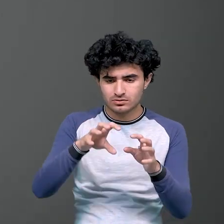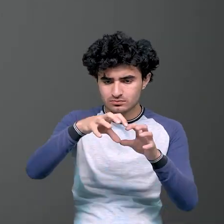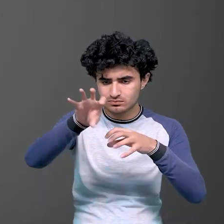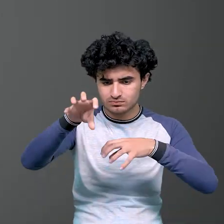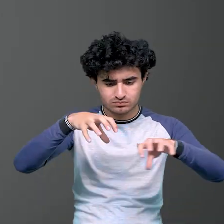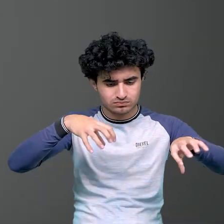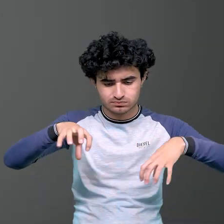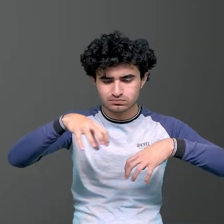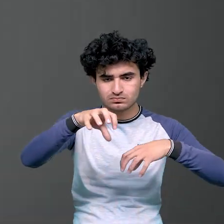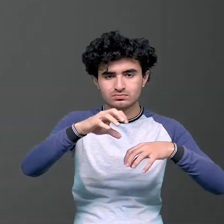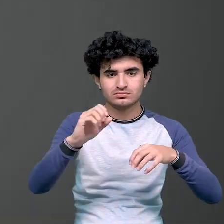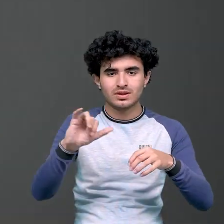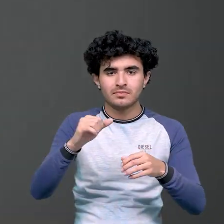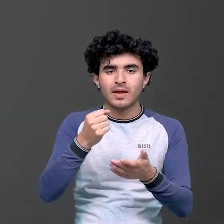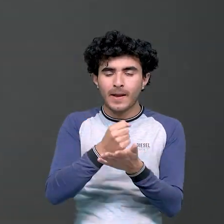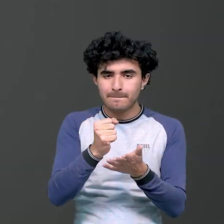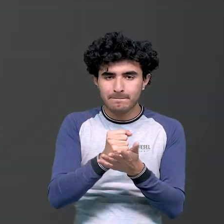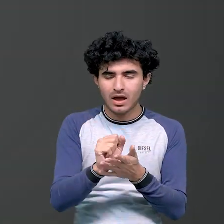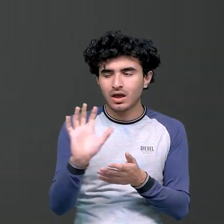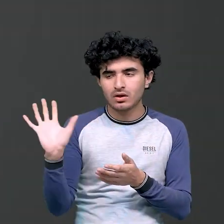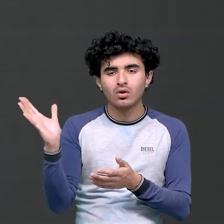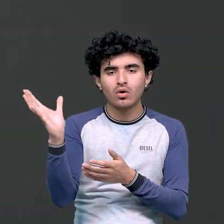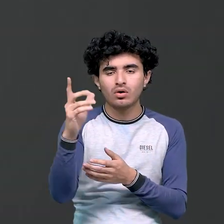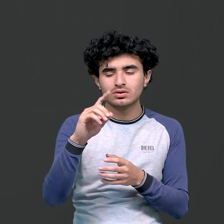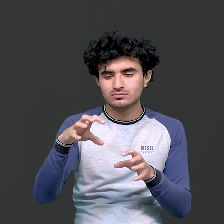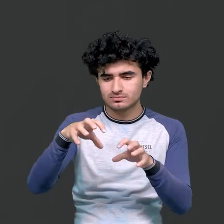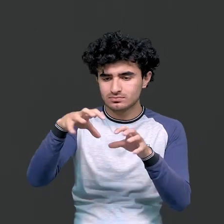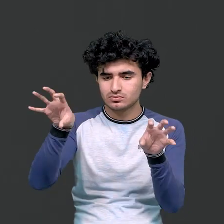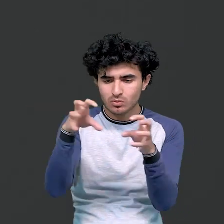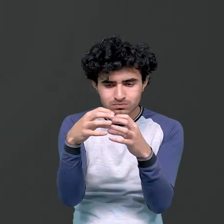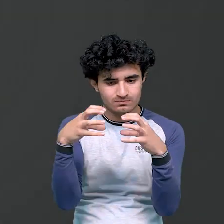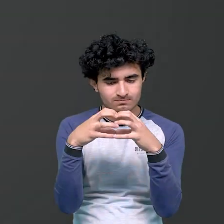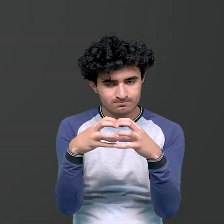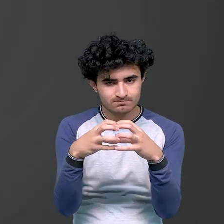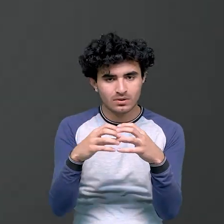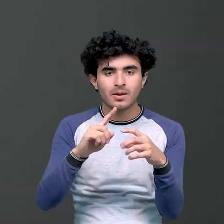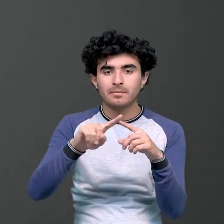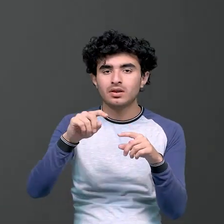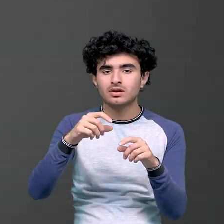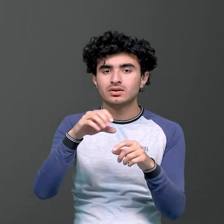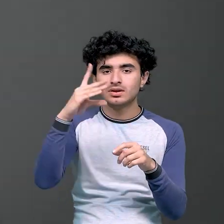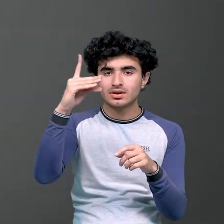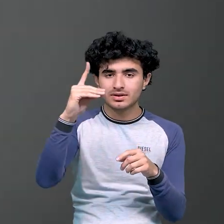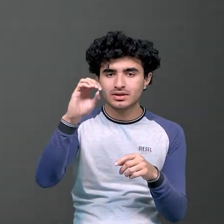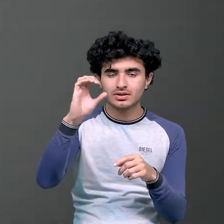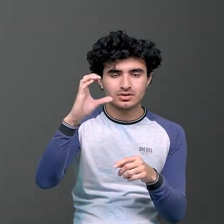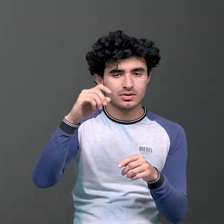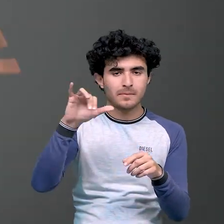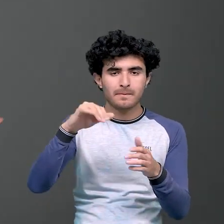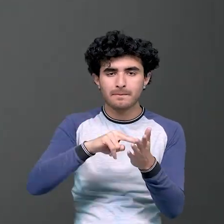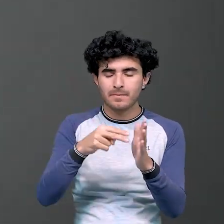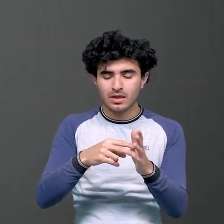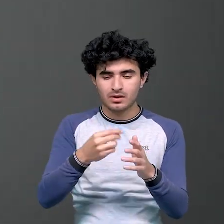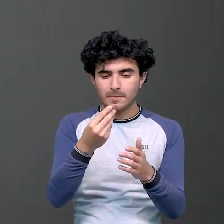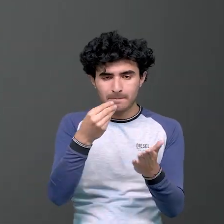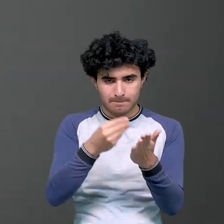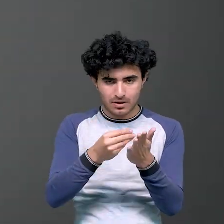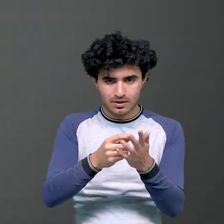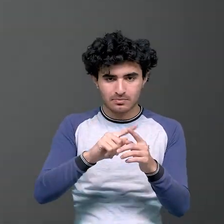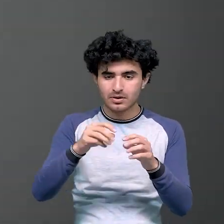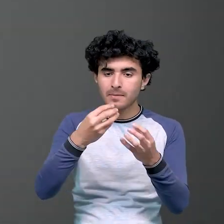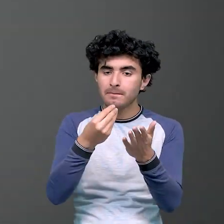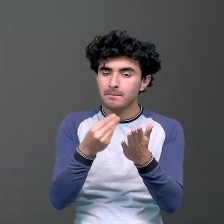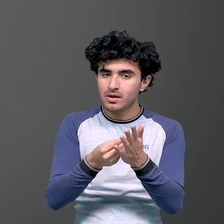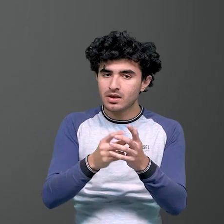so decentralized finance gives you opportunities which banking or traditional finance can never offer.